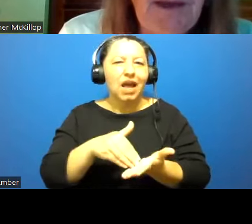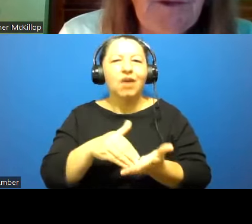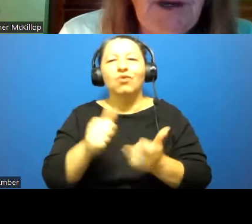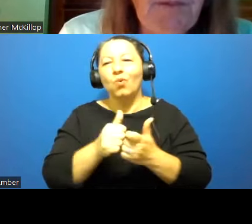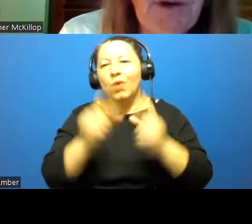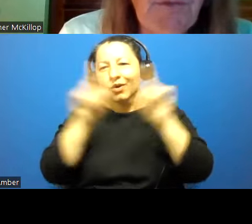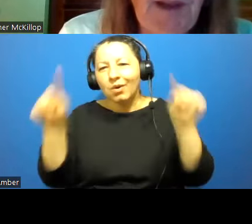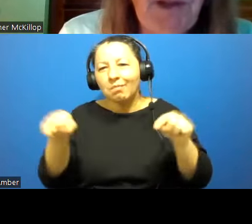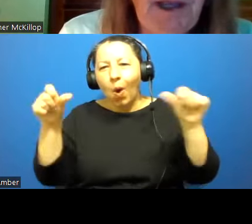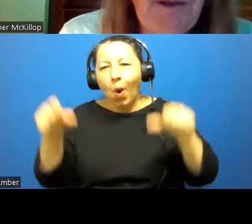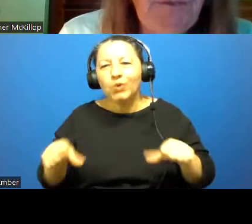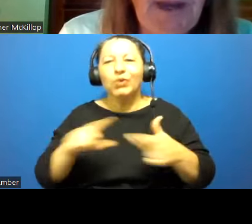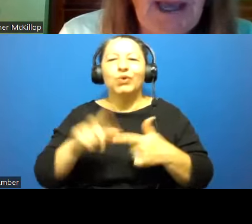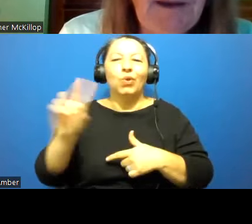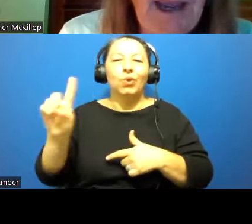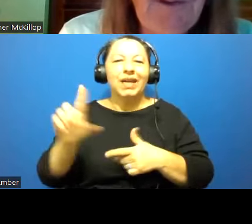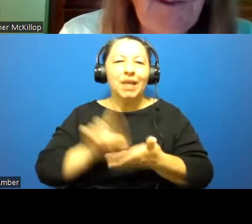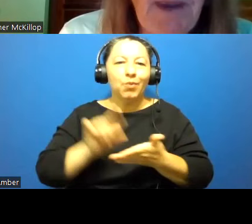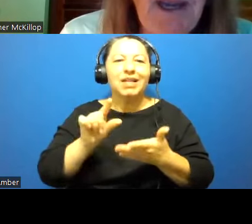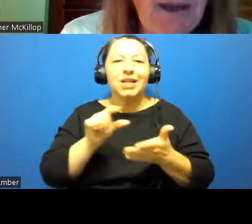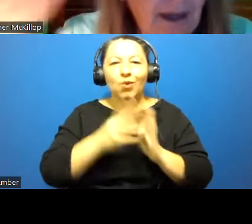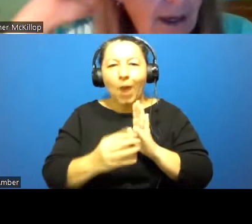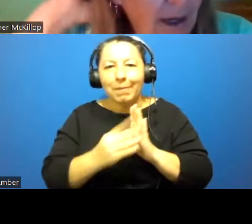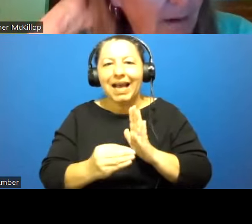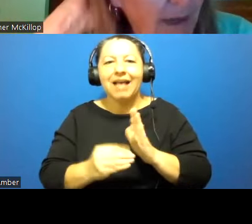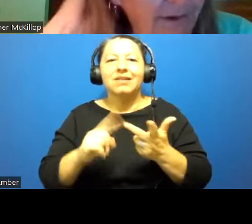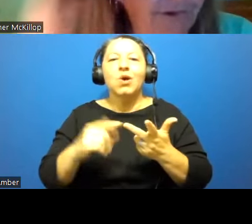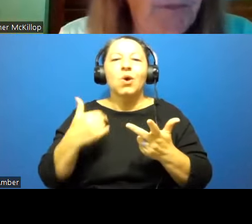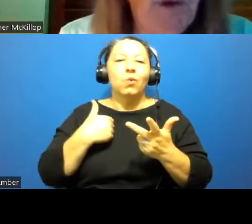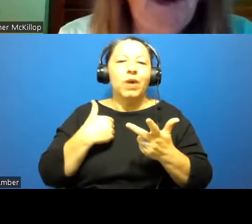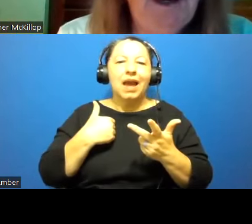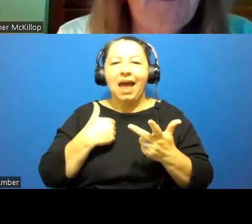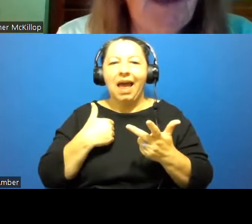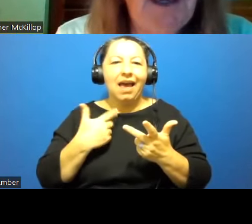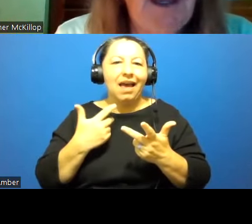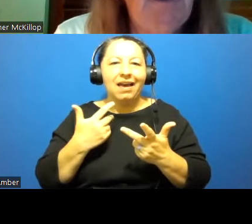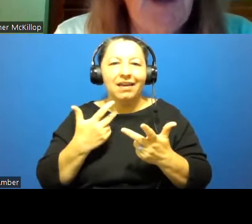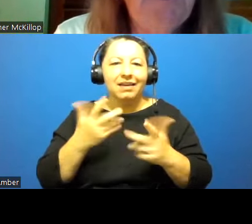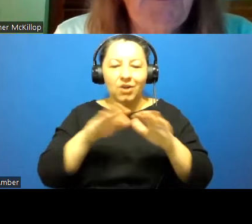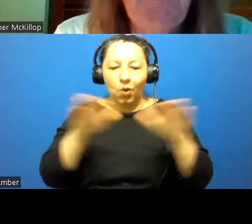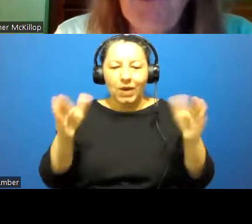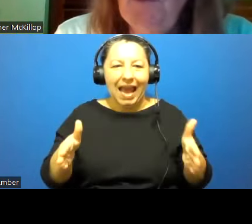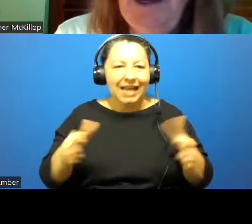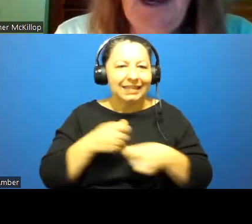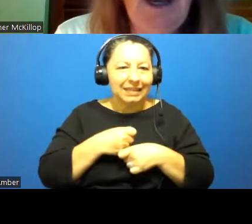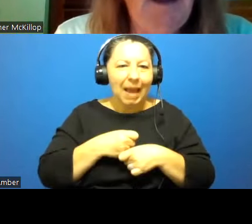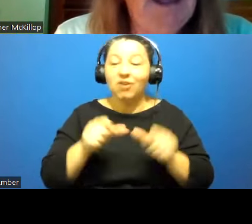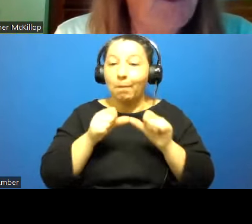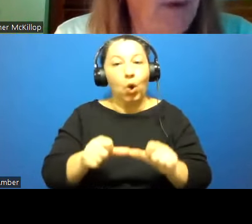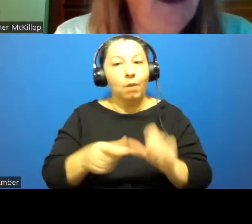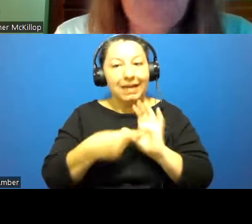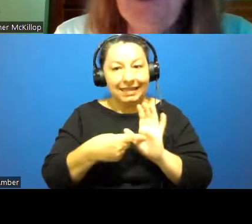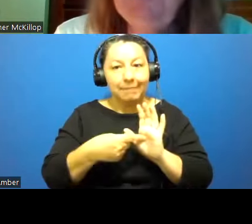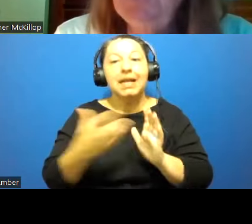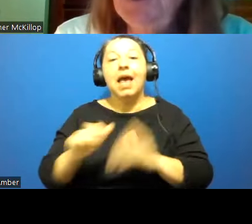posters and 3D printed replicas. We had cases made, and this is a permanent exhibit. We also put one at